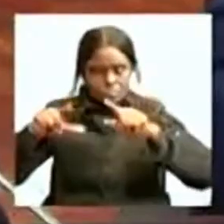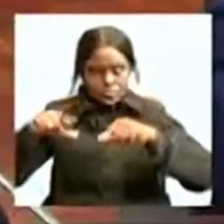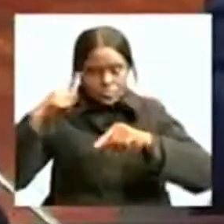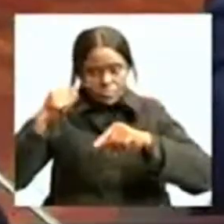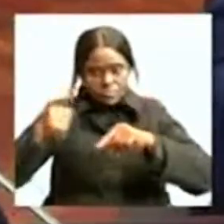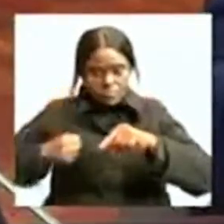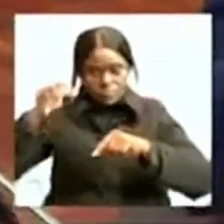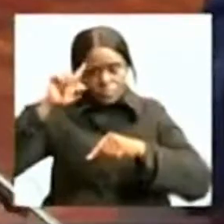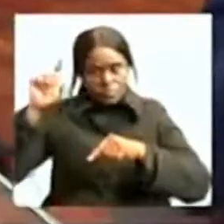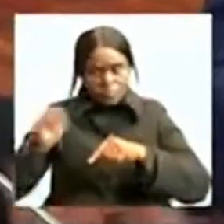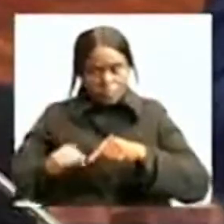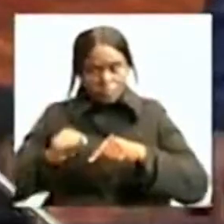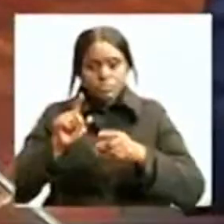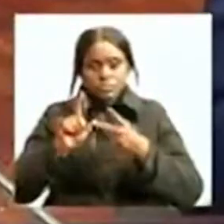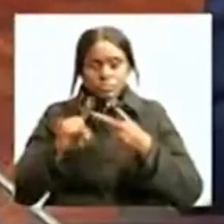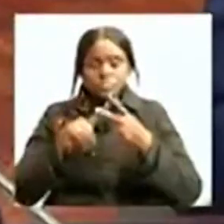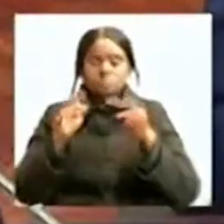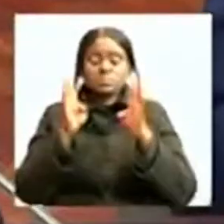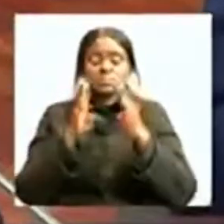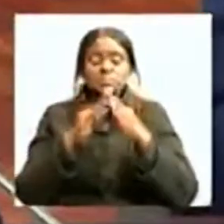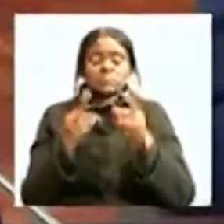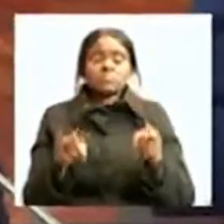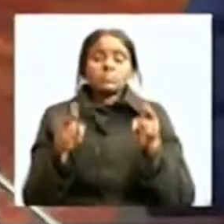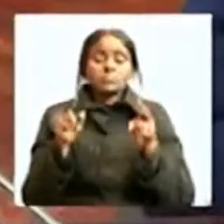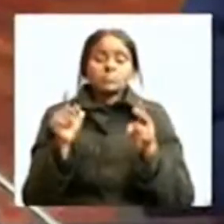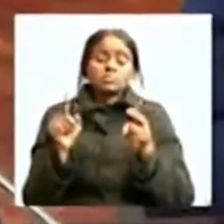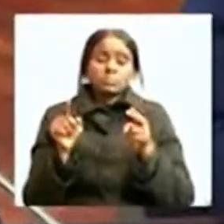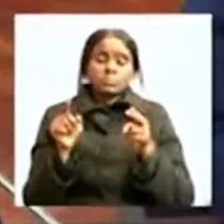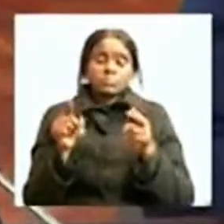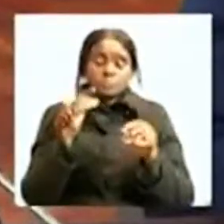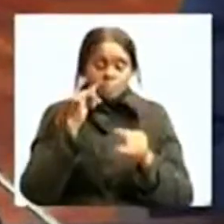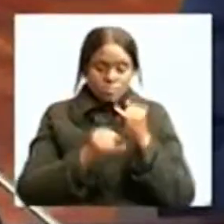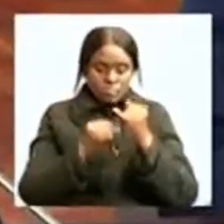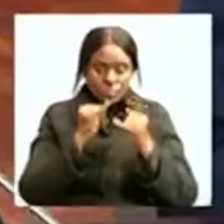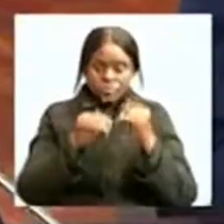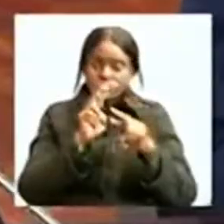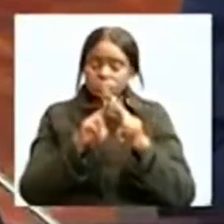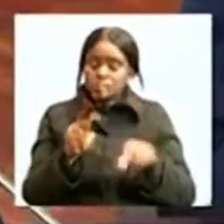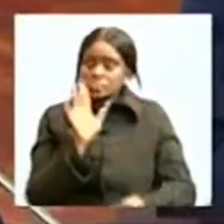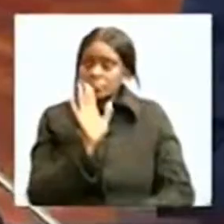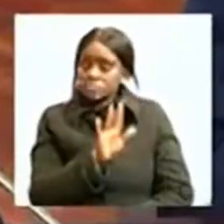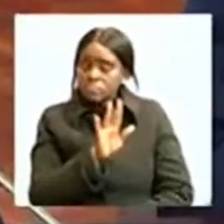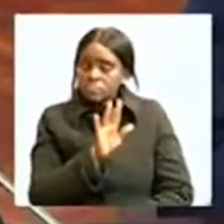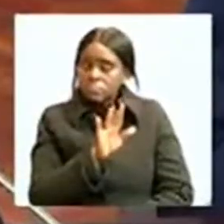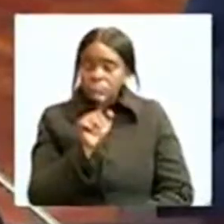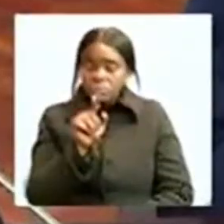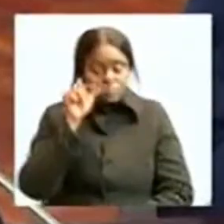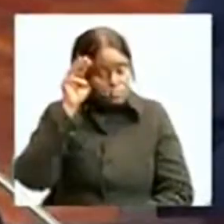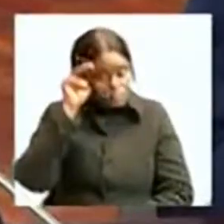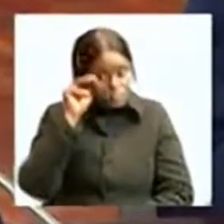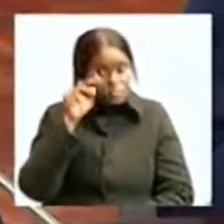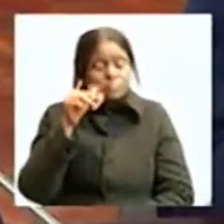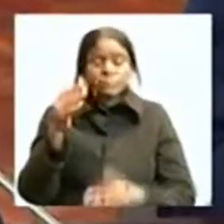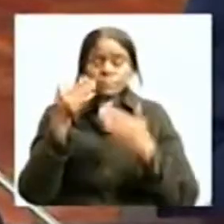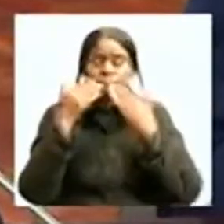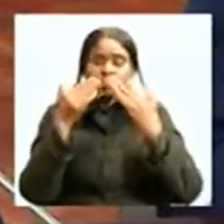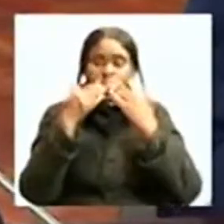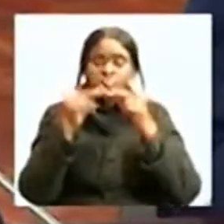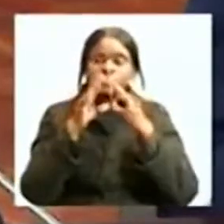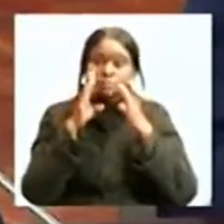chief retainers, and a meeting hall. In conclusion, Chairperson, the Ministry